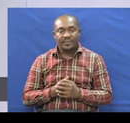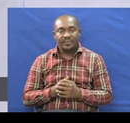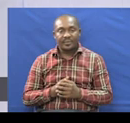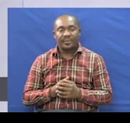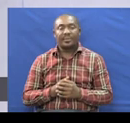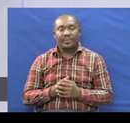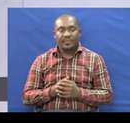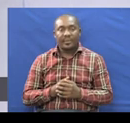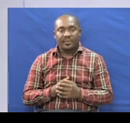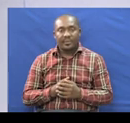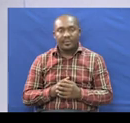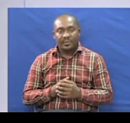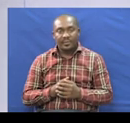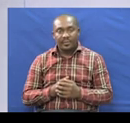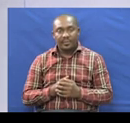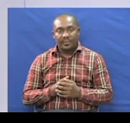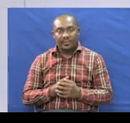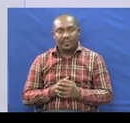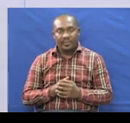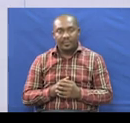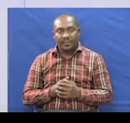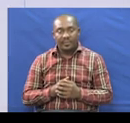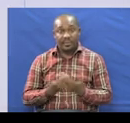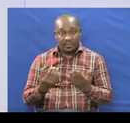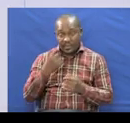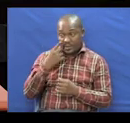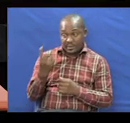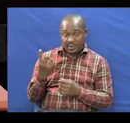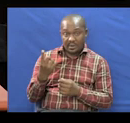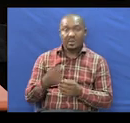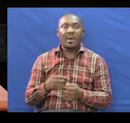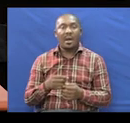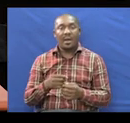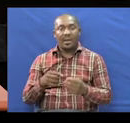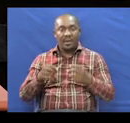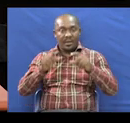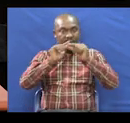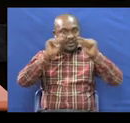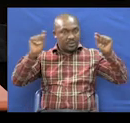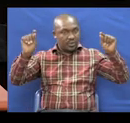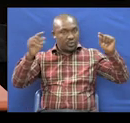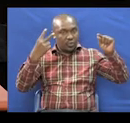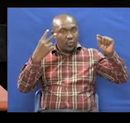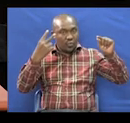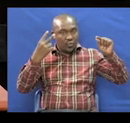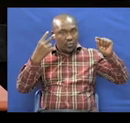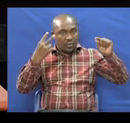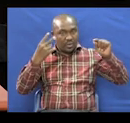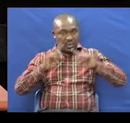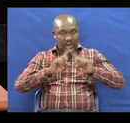I can take Fanta for refreshment. See? Here, I've got two different